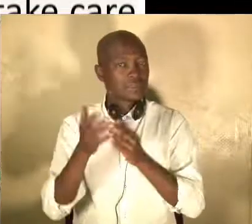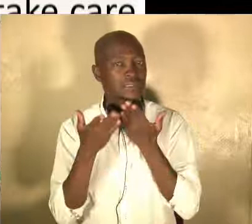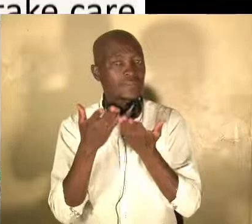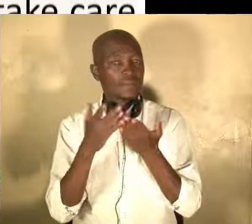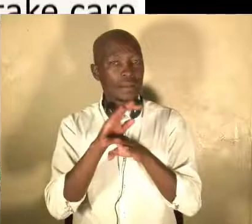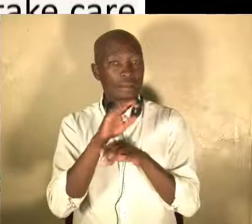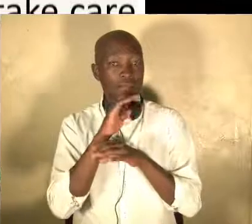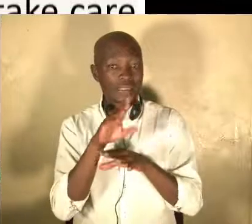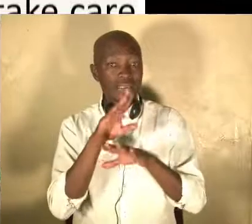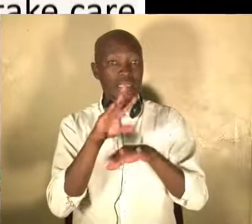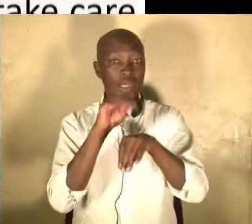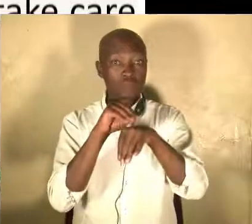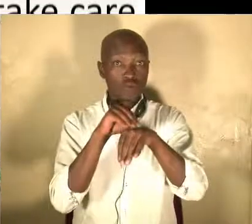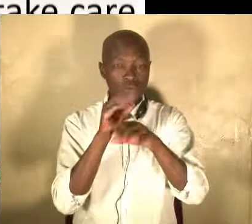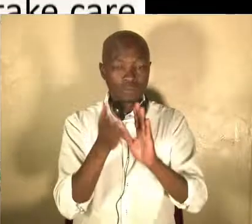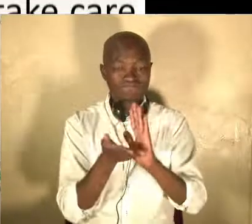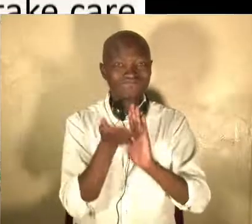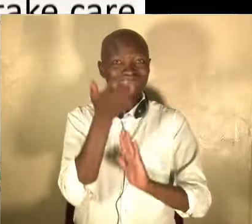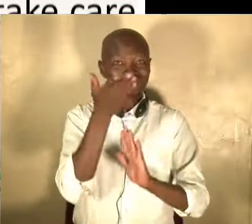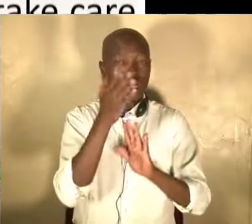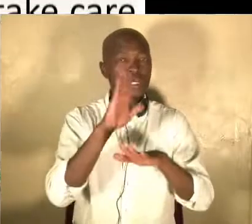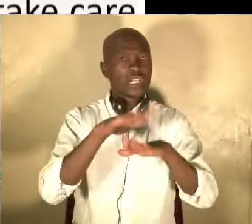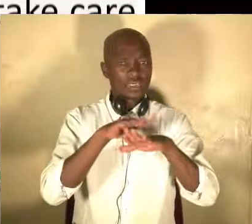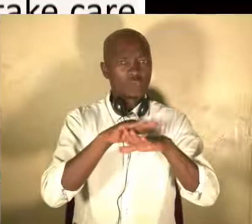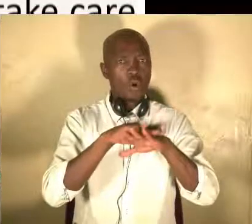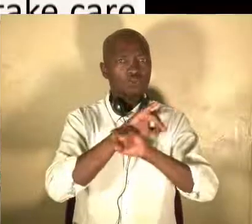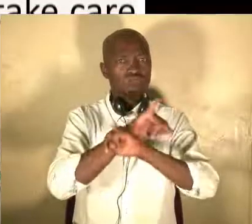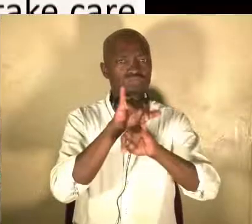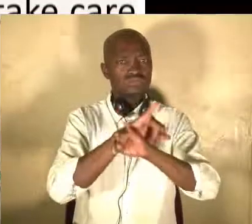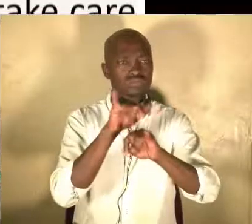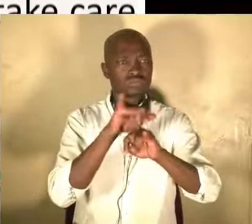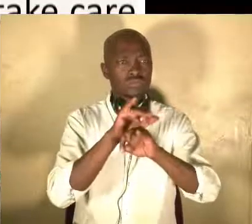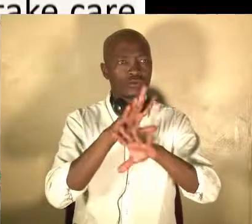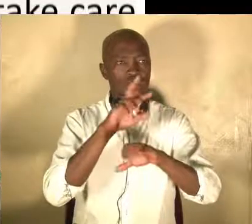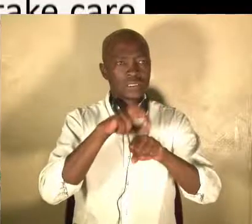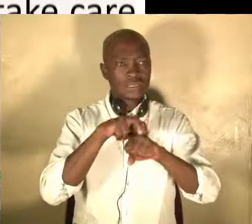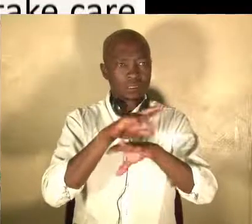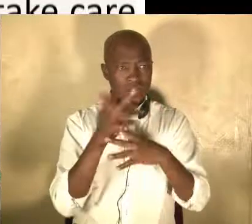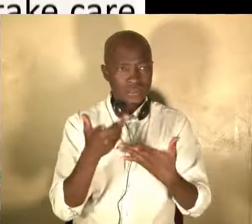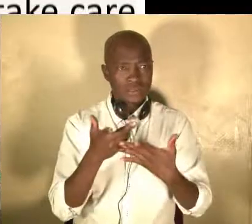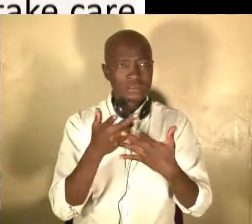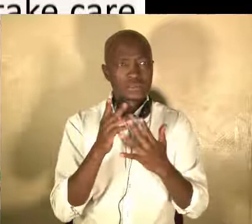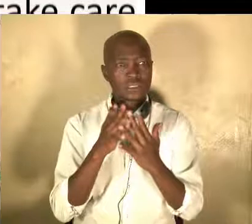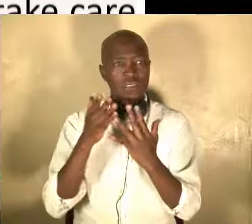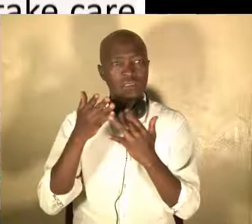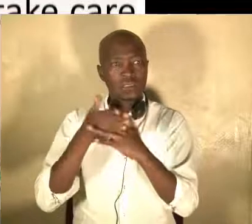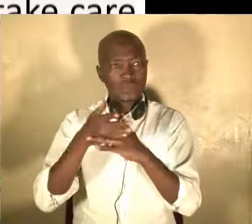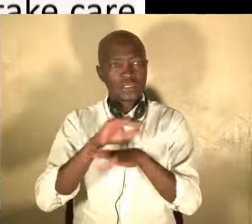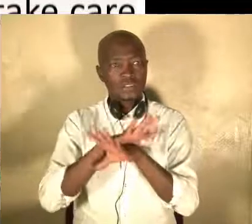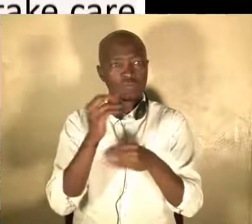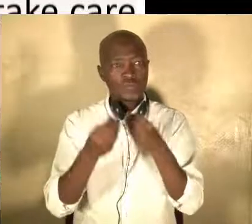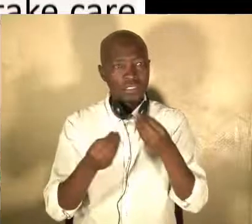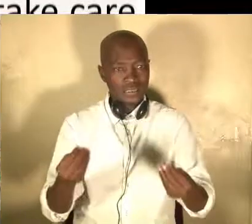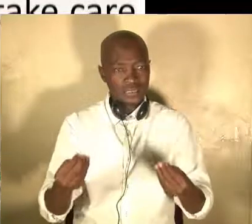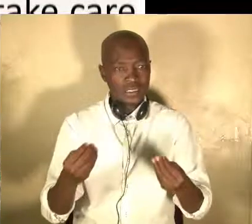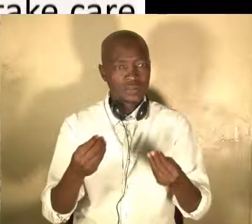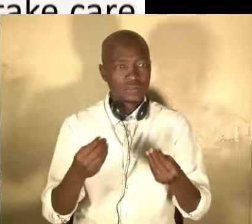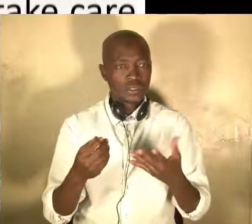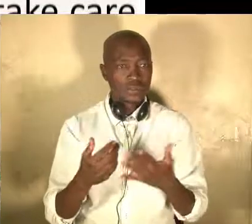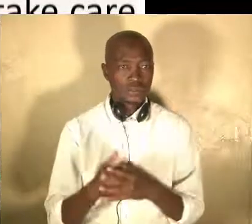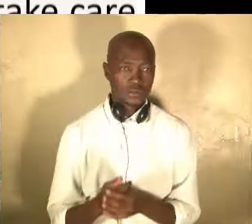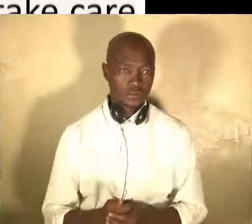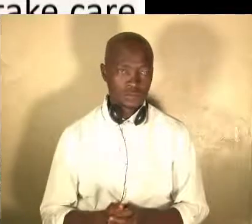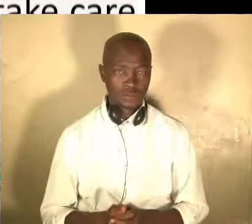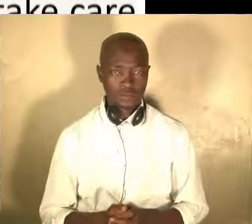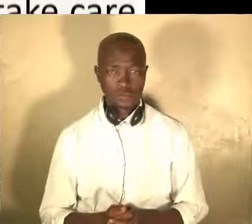have escalated even much further, which then requires the intervention of the children's courts. So